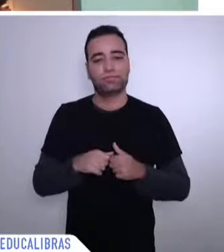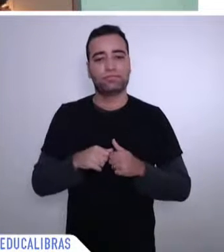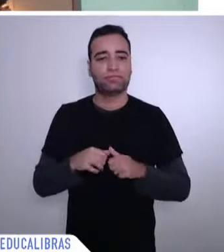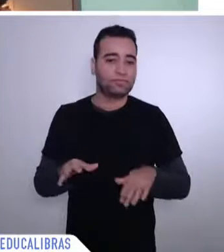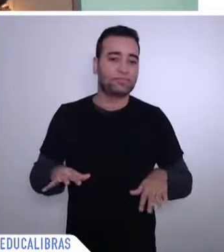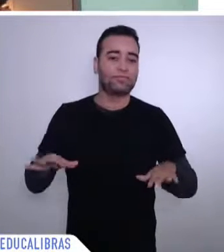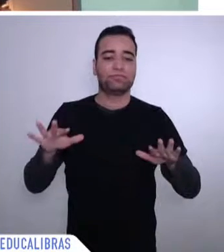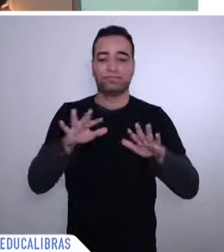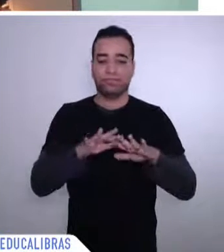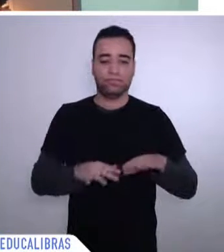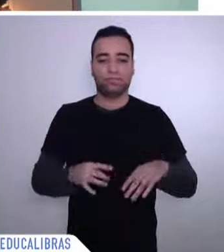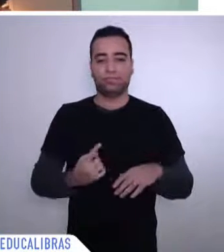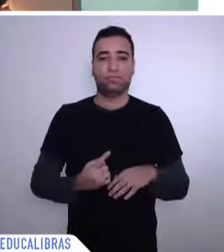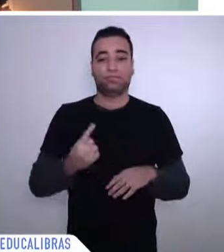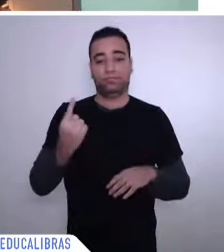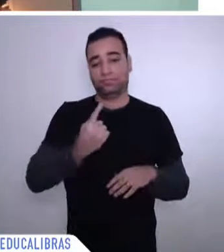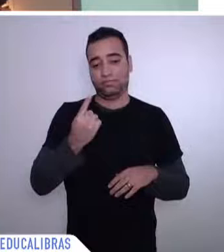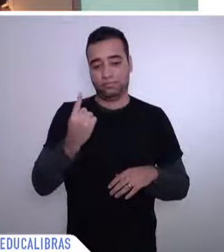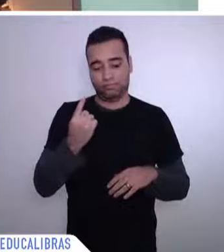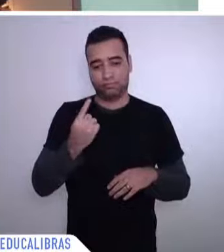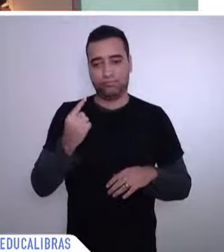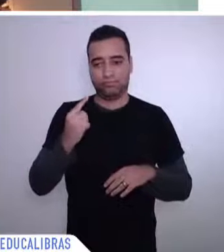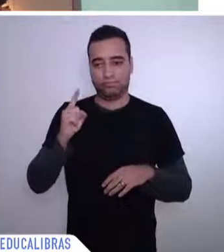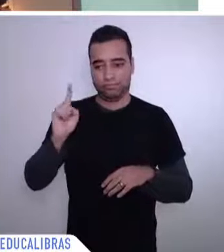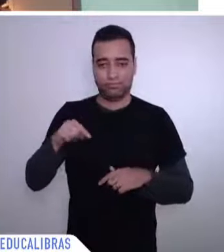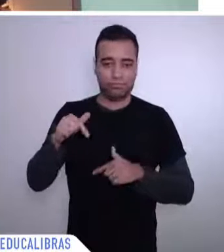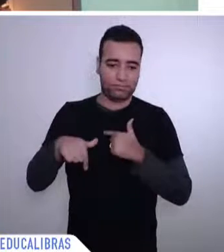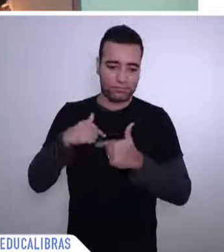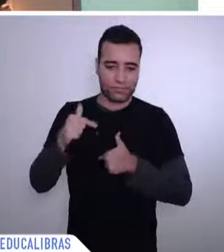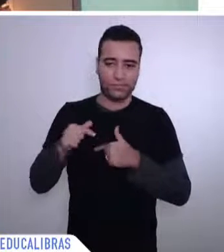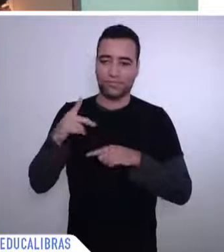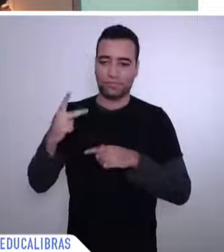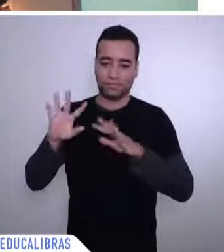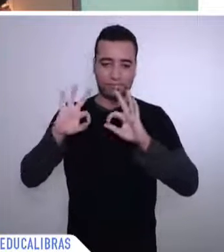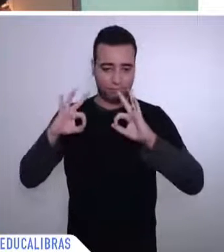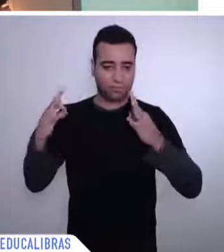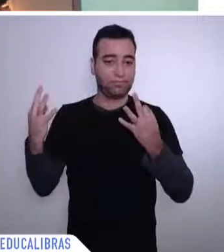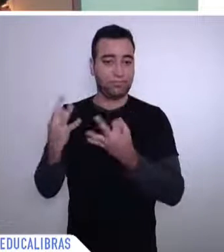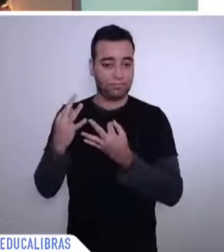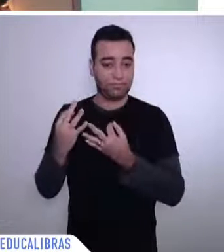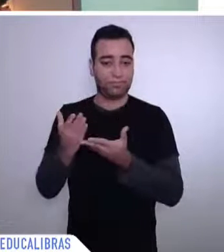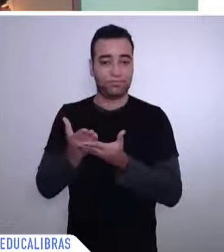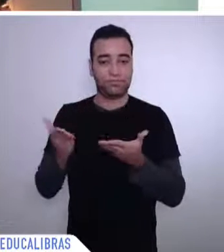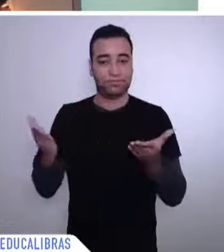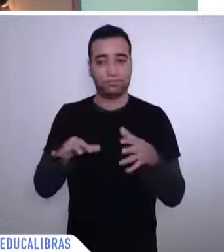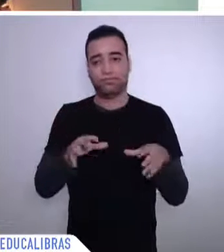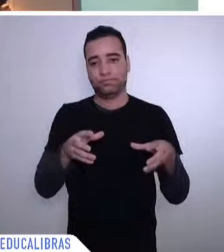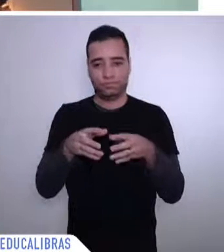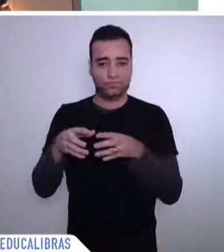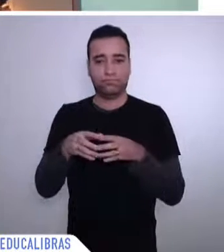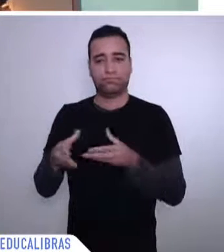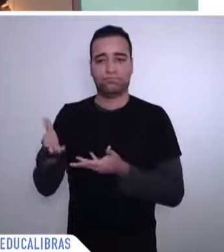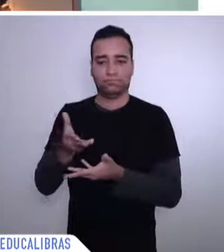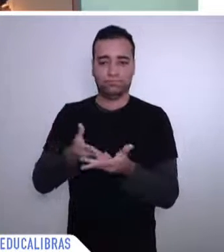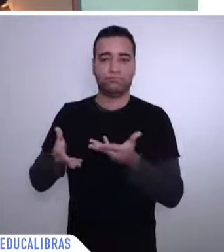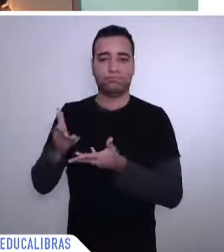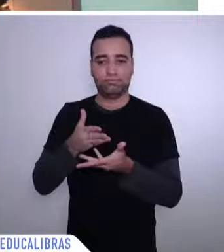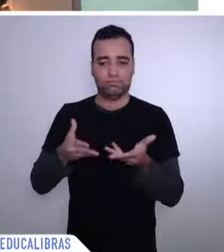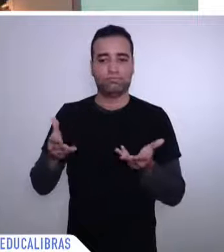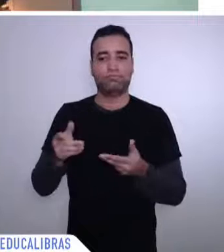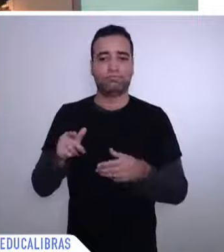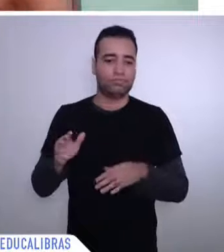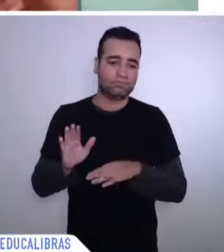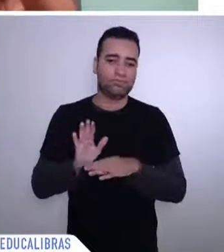amongst other, are all exteriorized to the workers, their families, and all the networks that